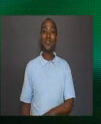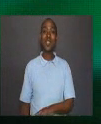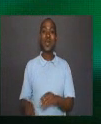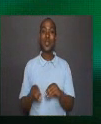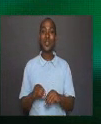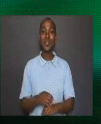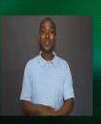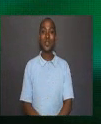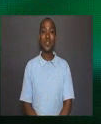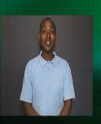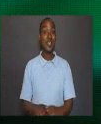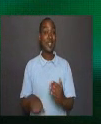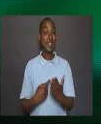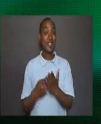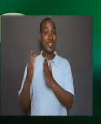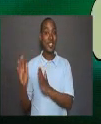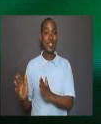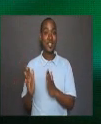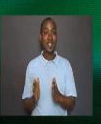Students, let's get ready.